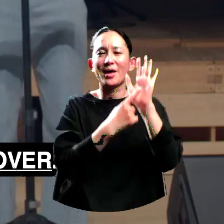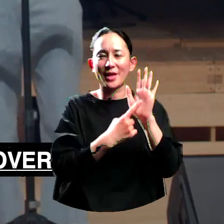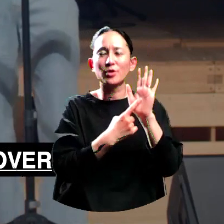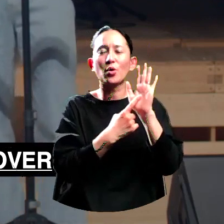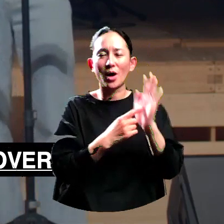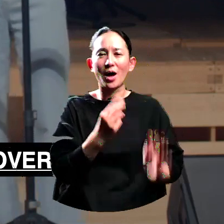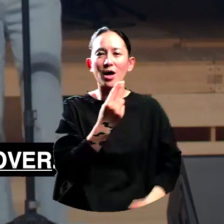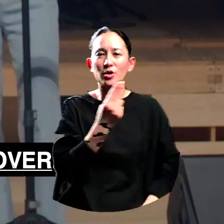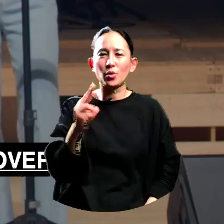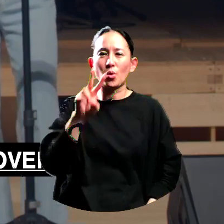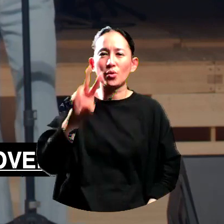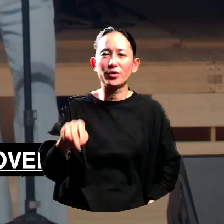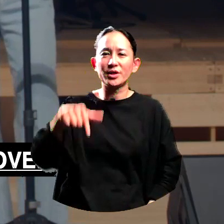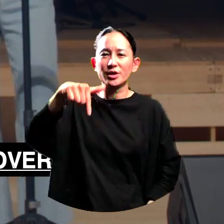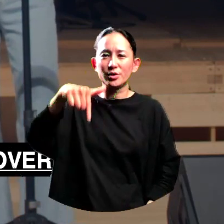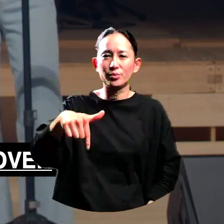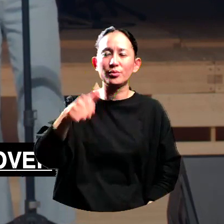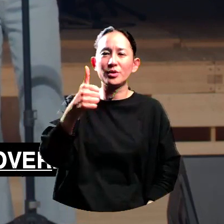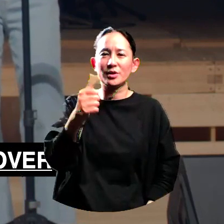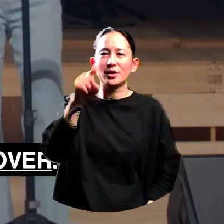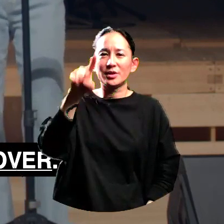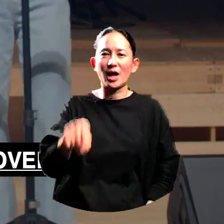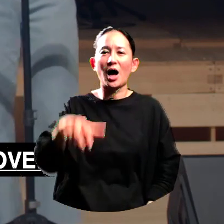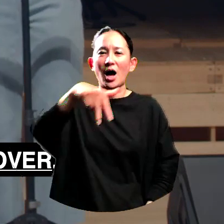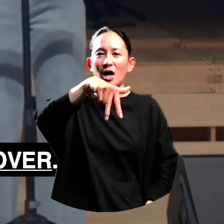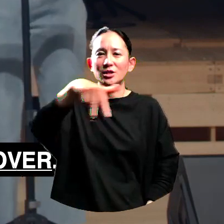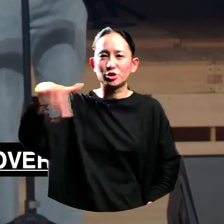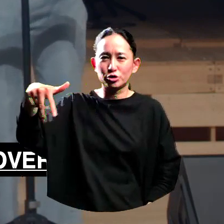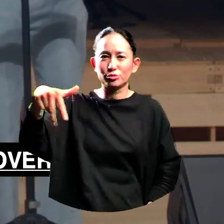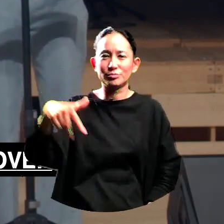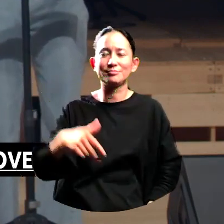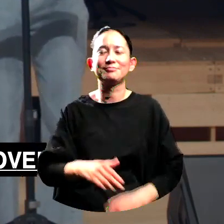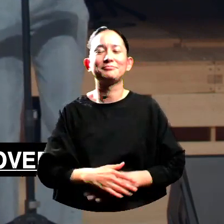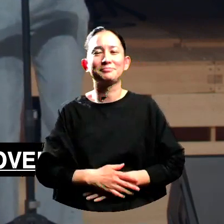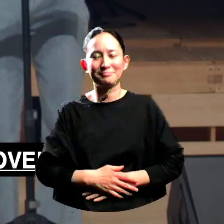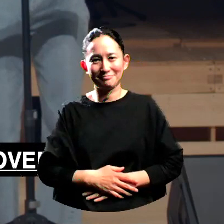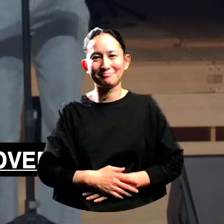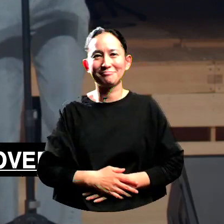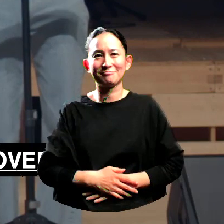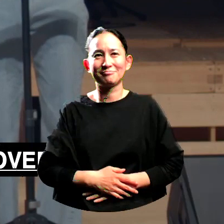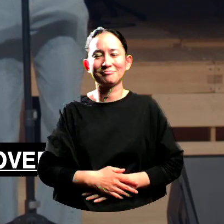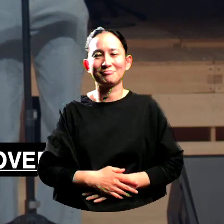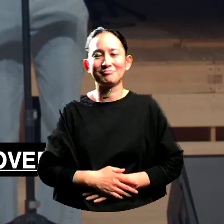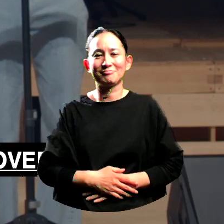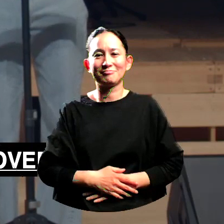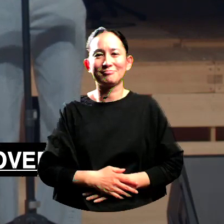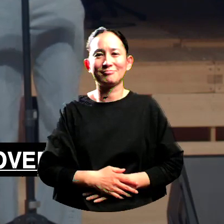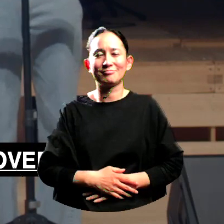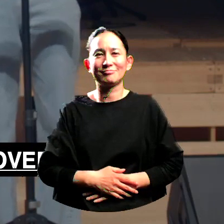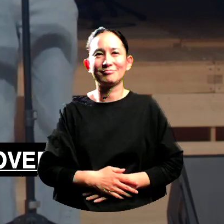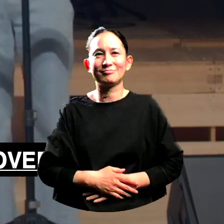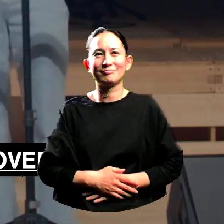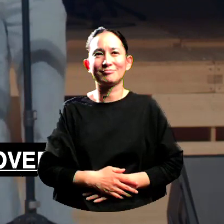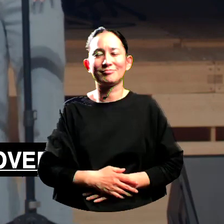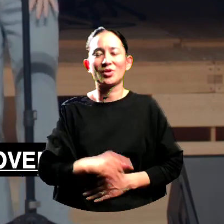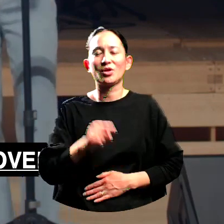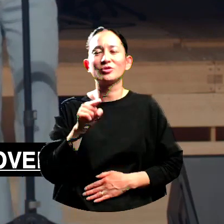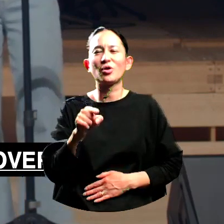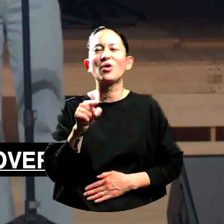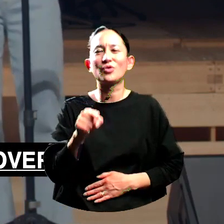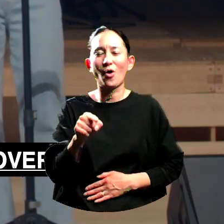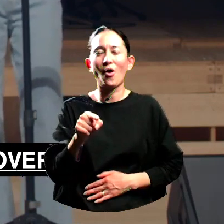called Drifters are the famous, most famous comedian group. Sorry, comedian group in